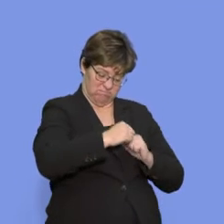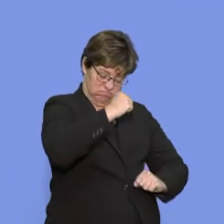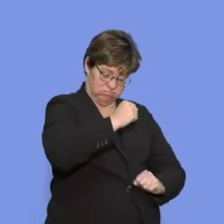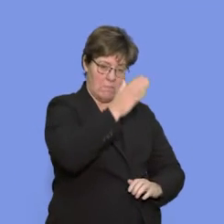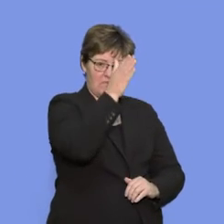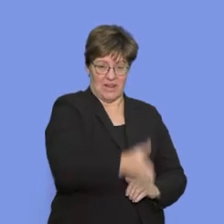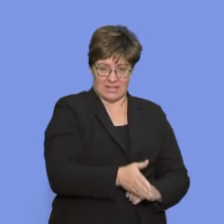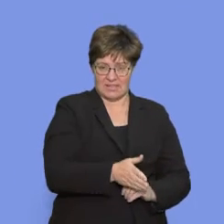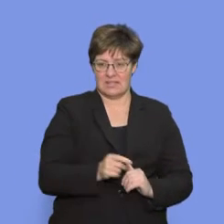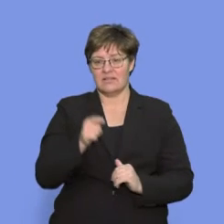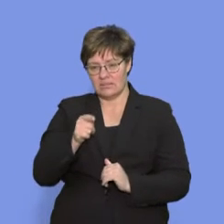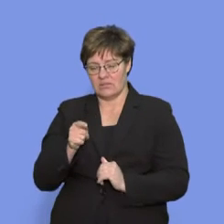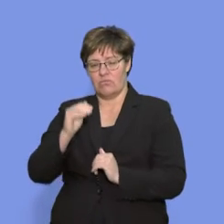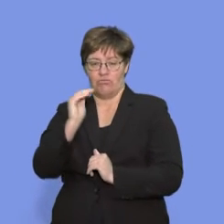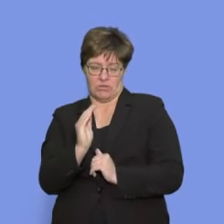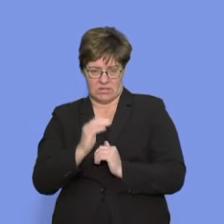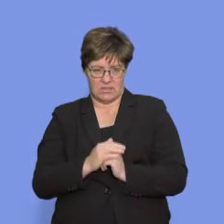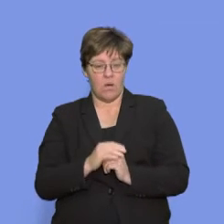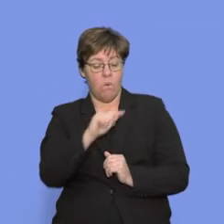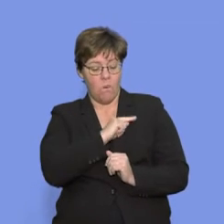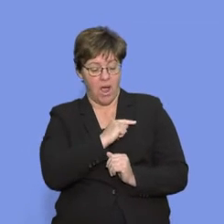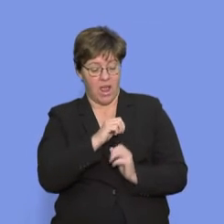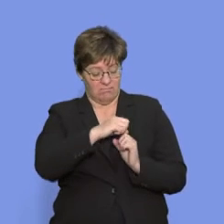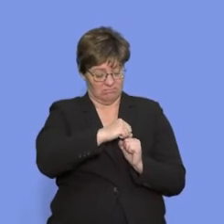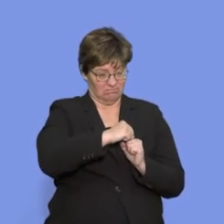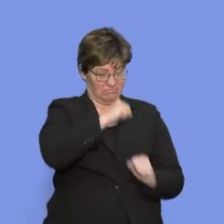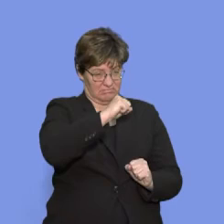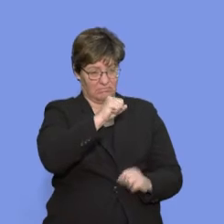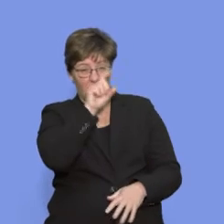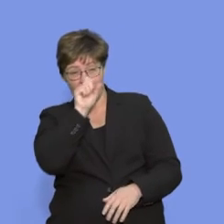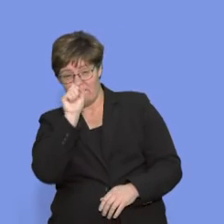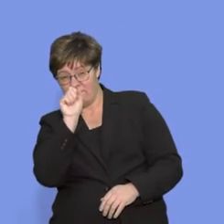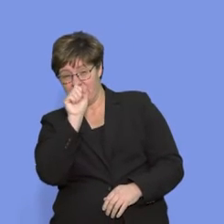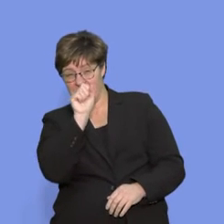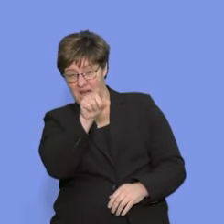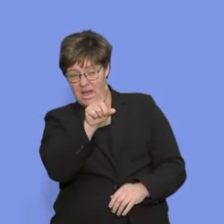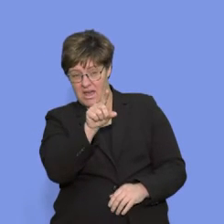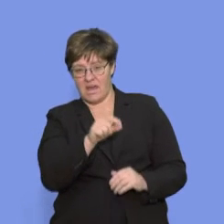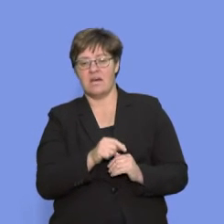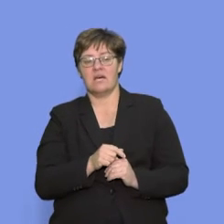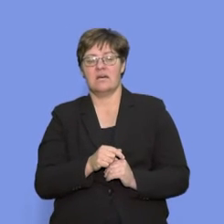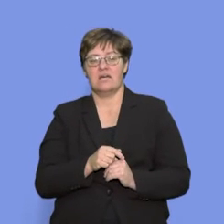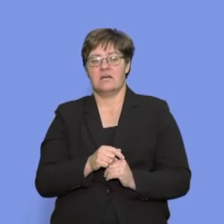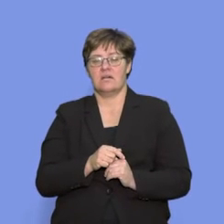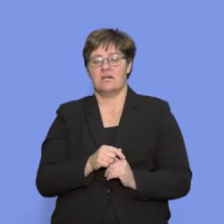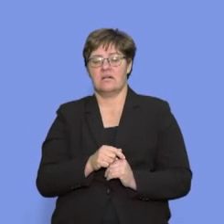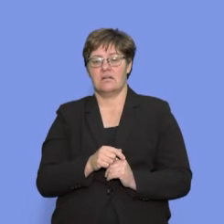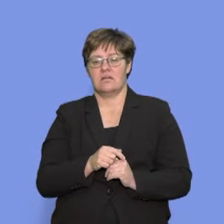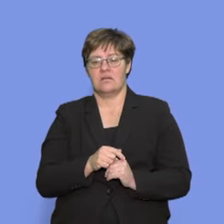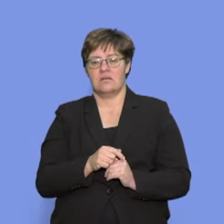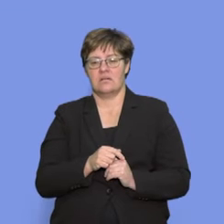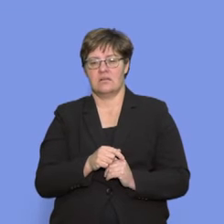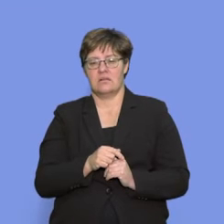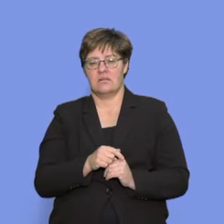this for distant objects, and you need this for nearby objects. But let's go into